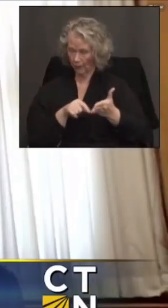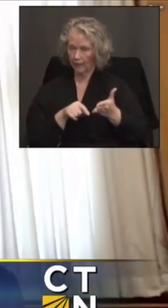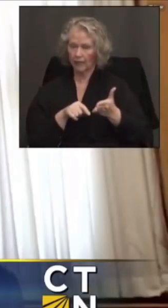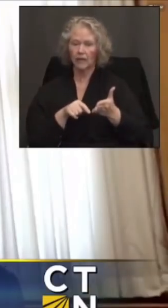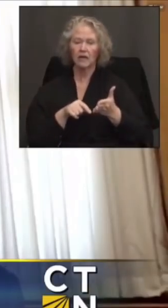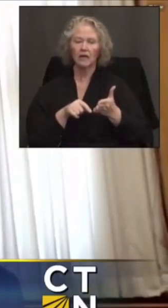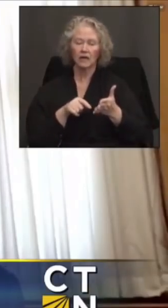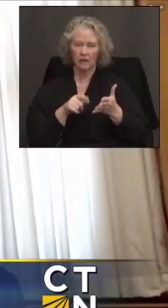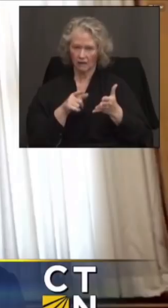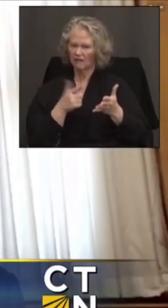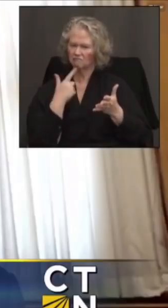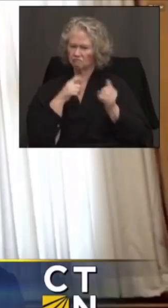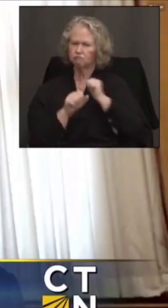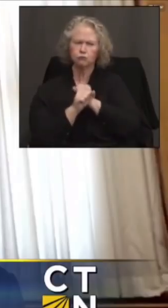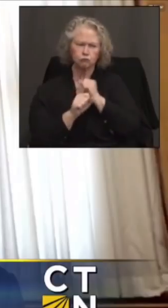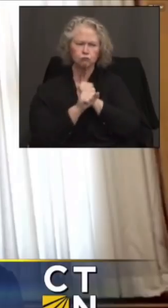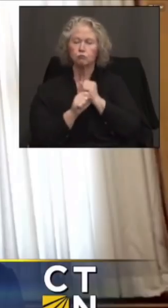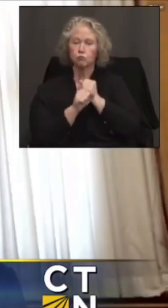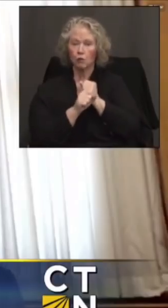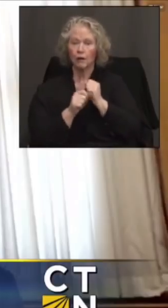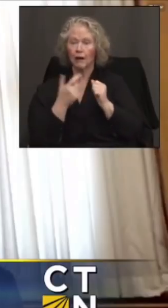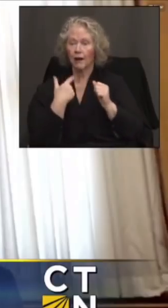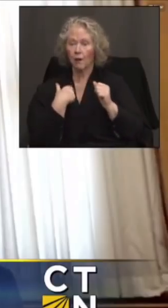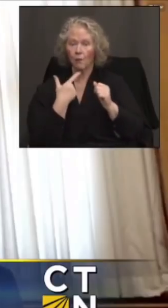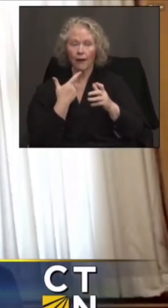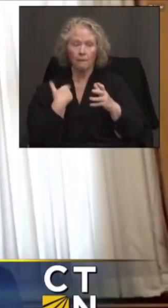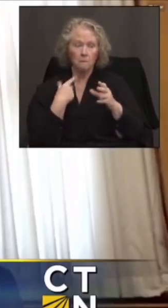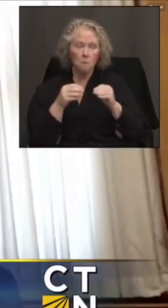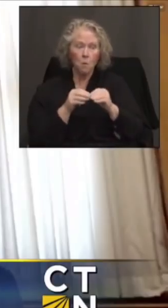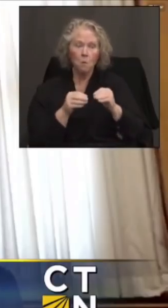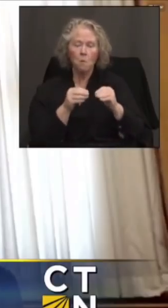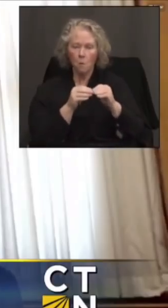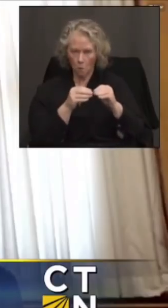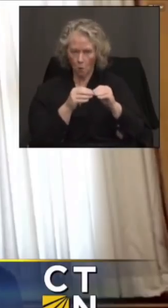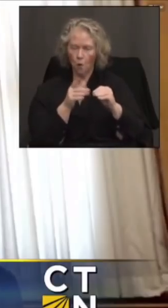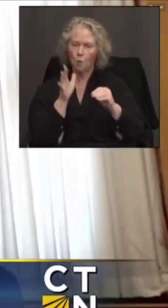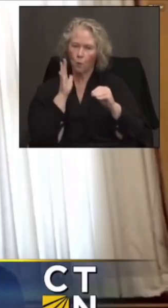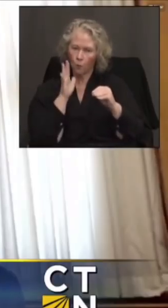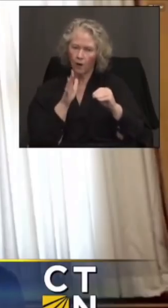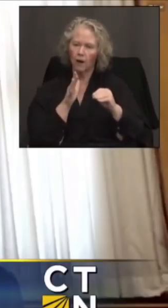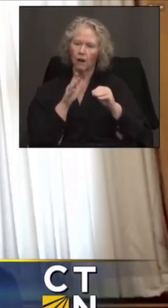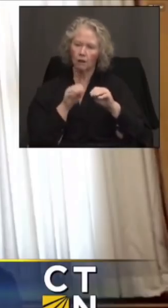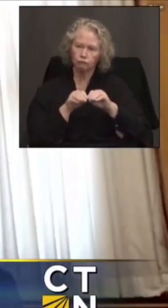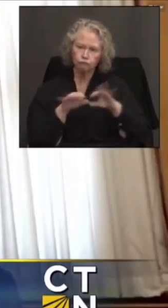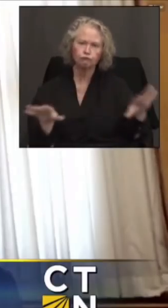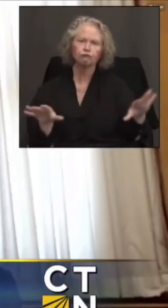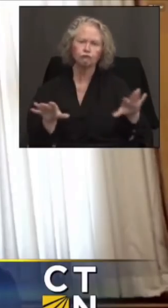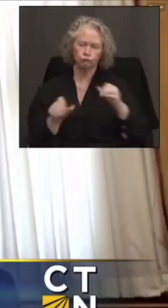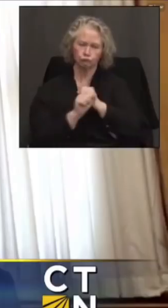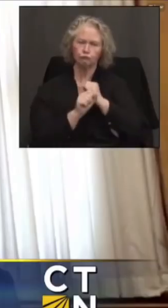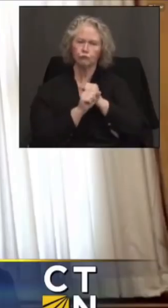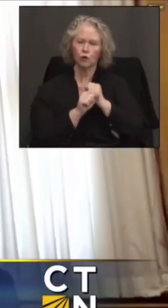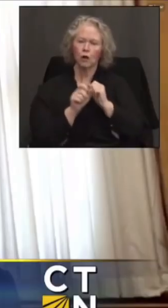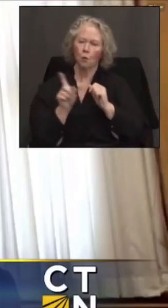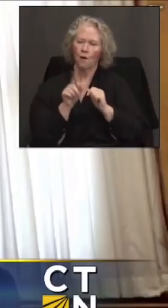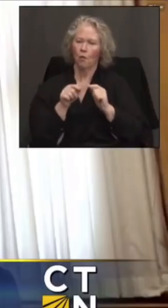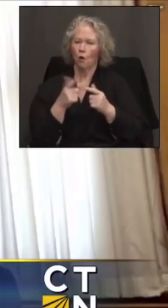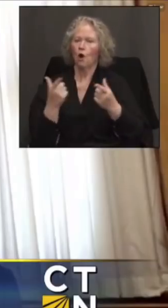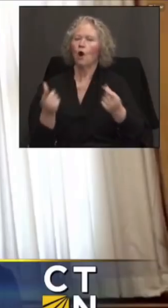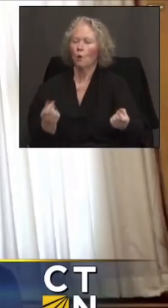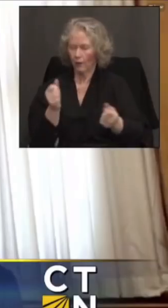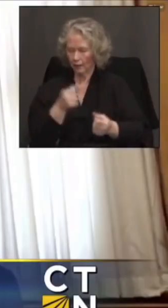and those are being well publicized. And as more vans come online, they'll be well publicized in the communities that they're going to as well.